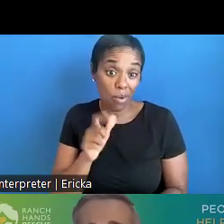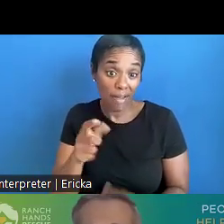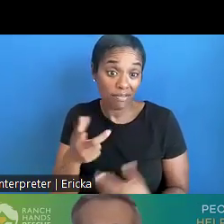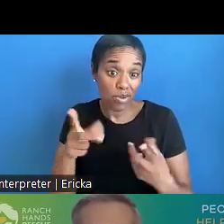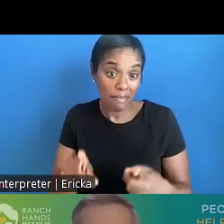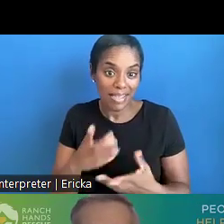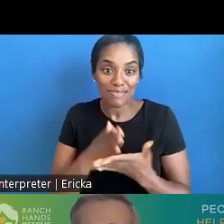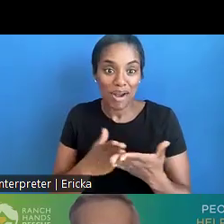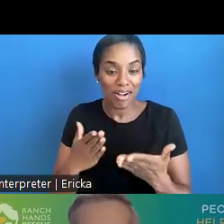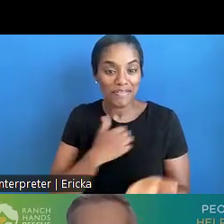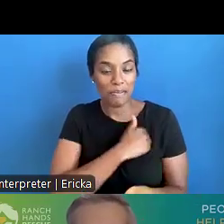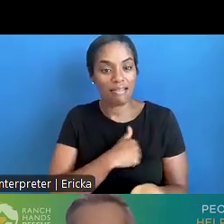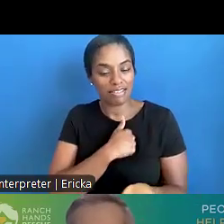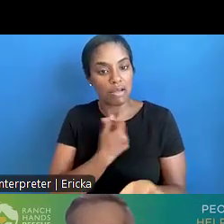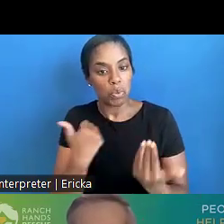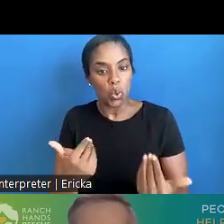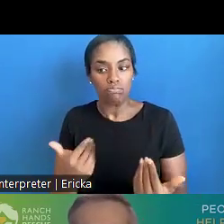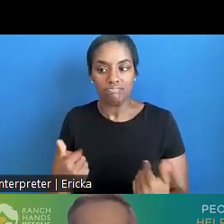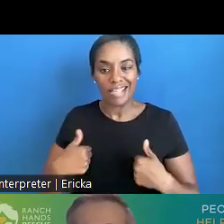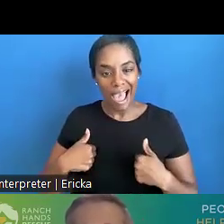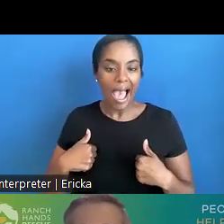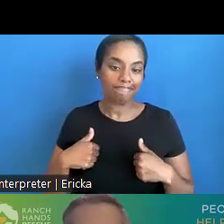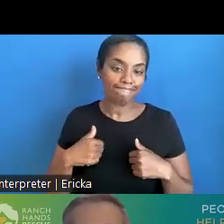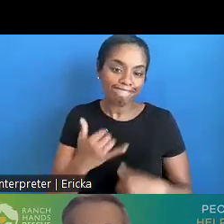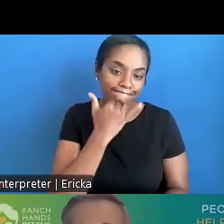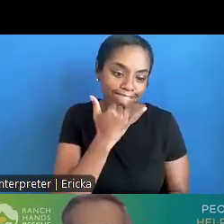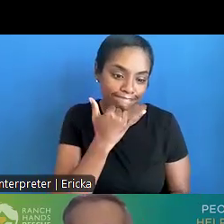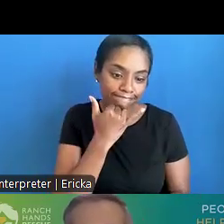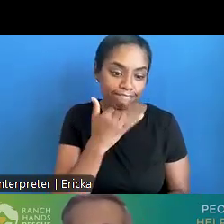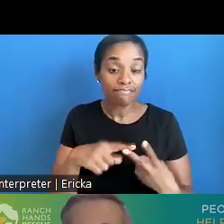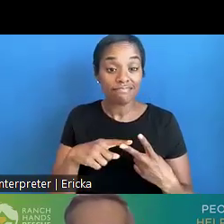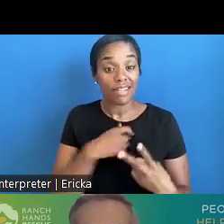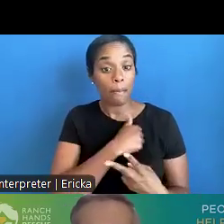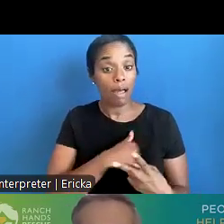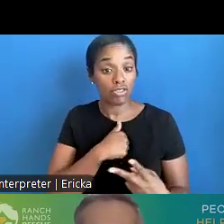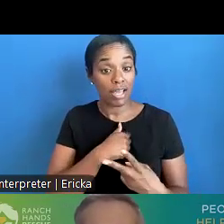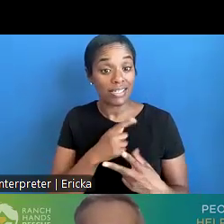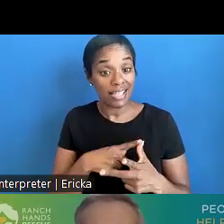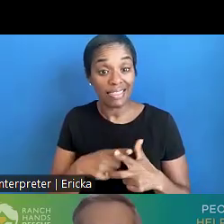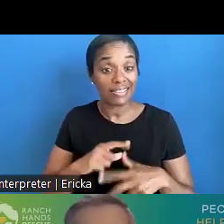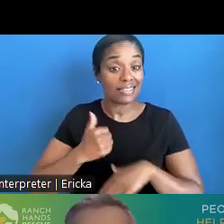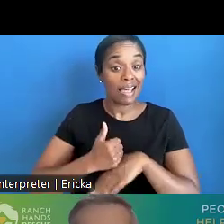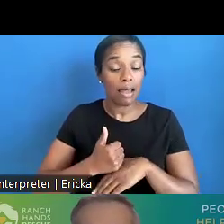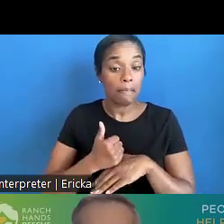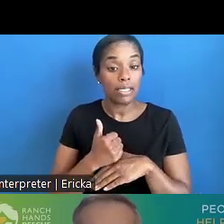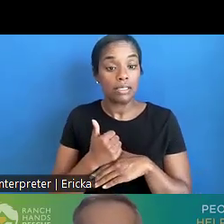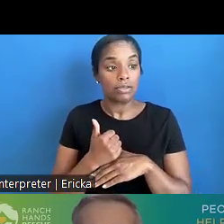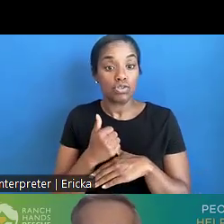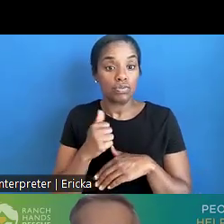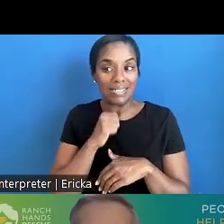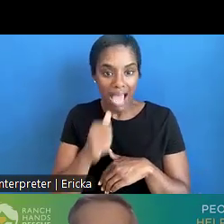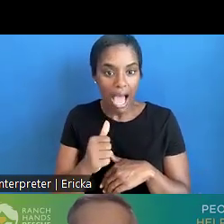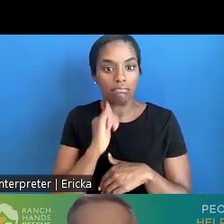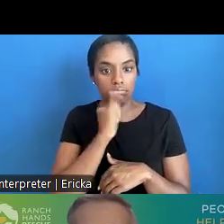apologies work. You own what you did, you apologize for it, and then you put things in place to not make the same mistake again. Simple.